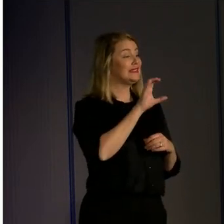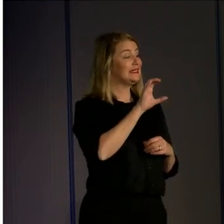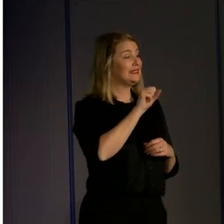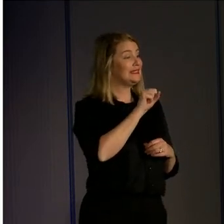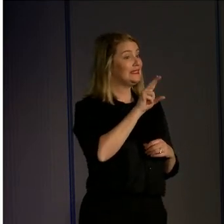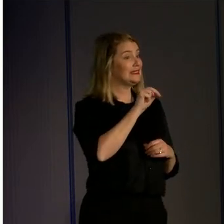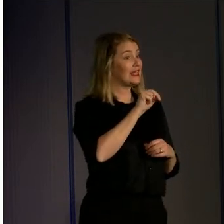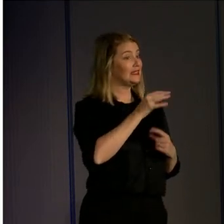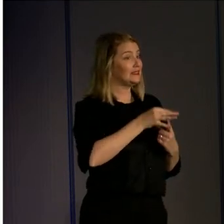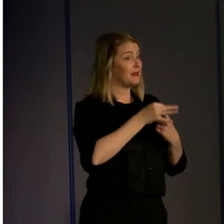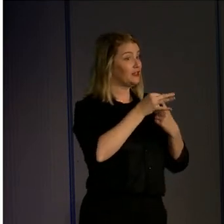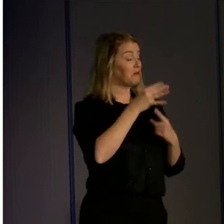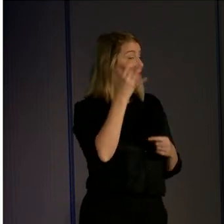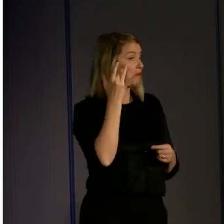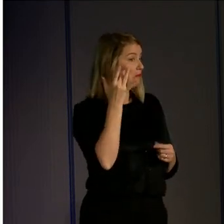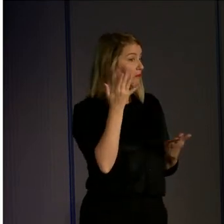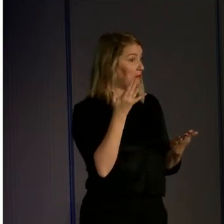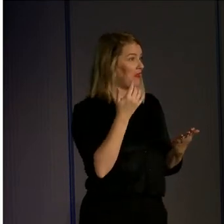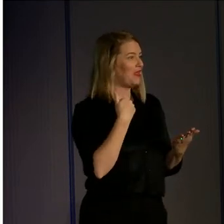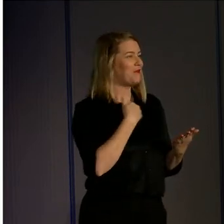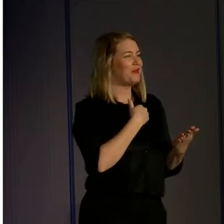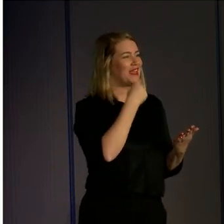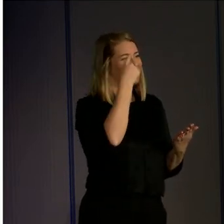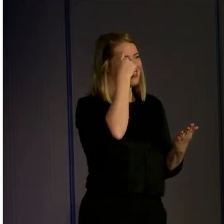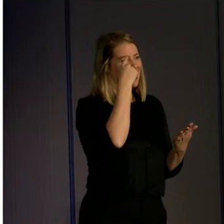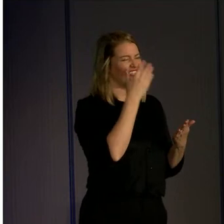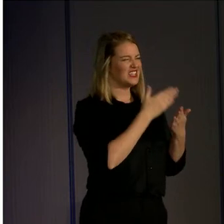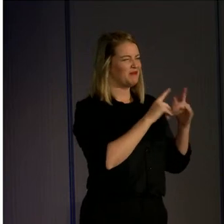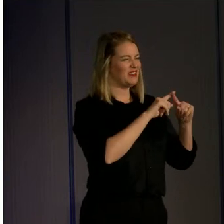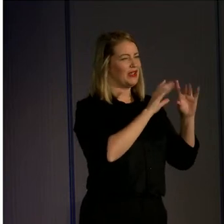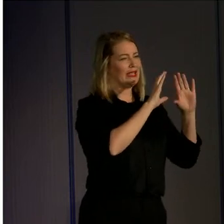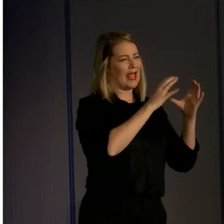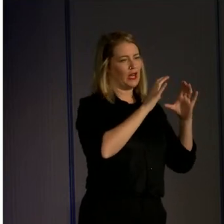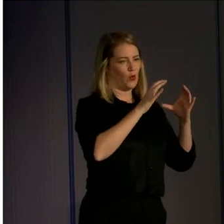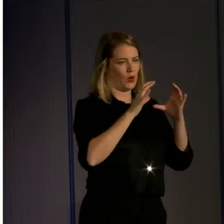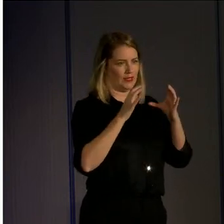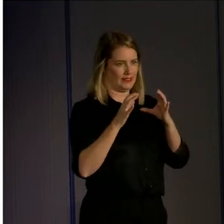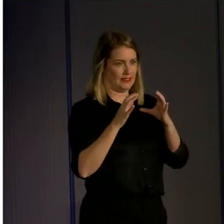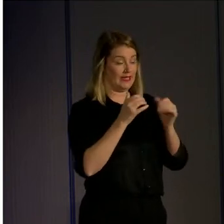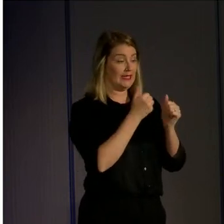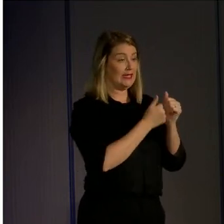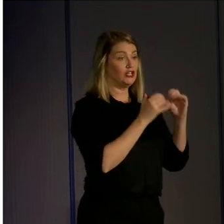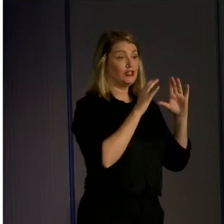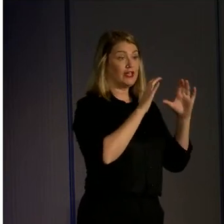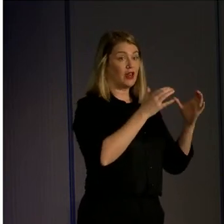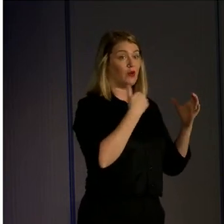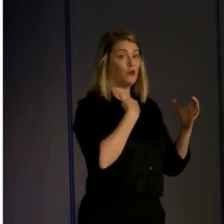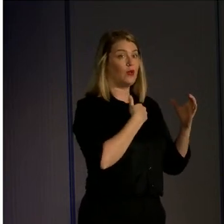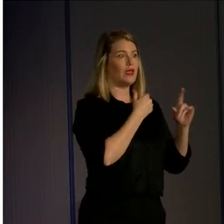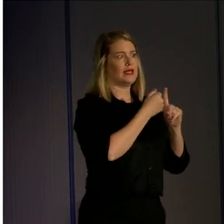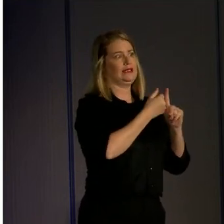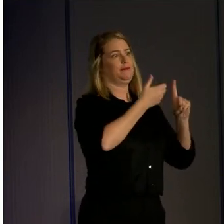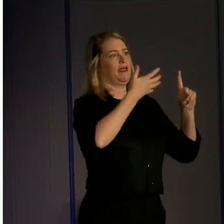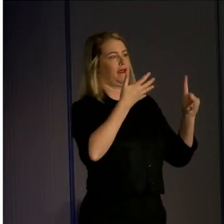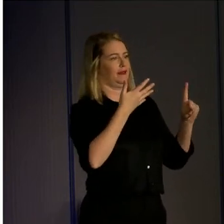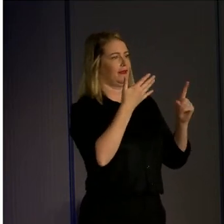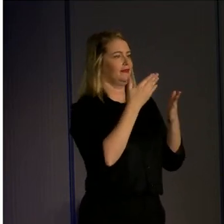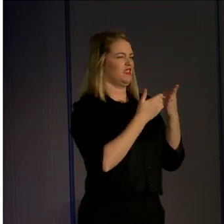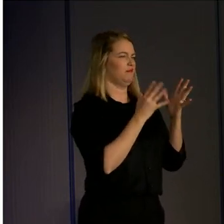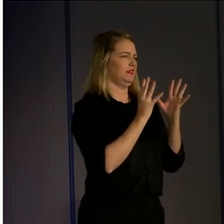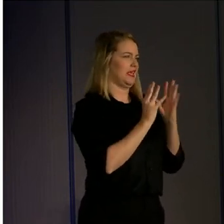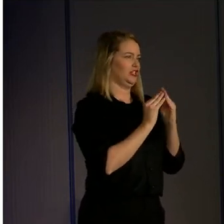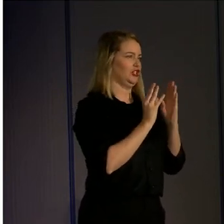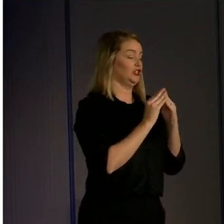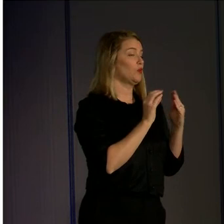special? We thought of some categories. And so for each of those categories, we're going to expand on some of the sessions